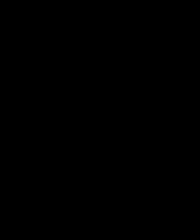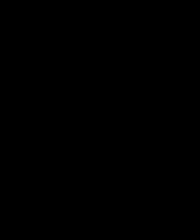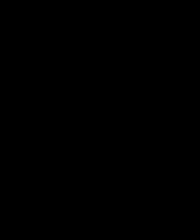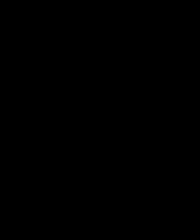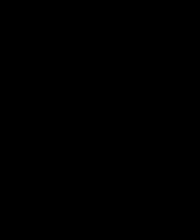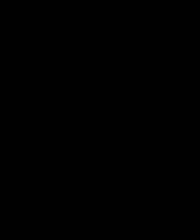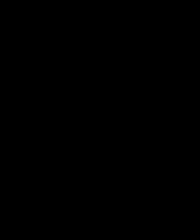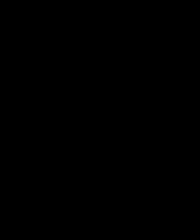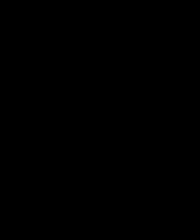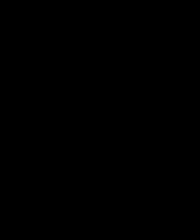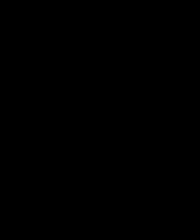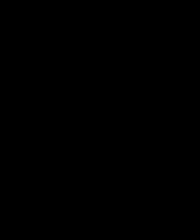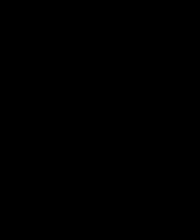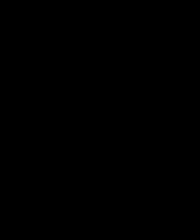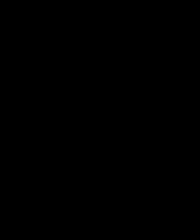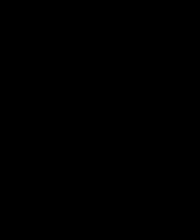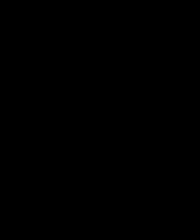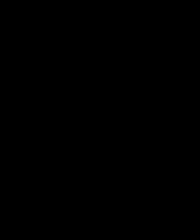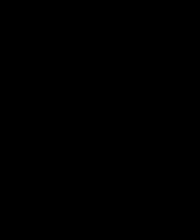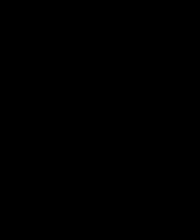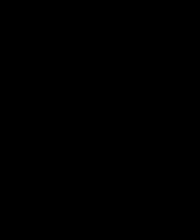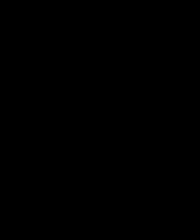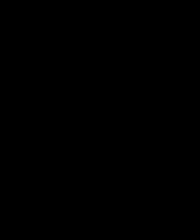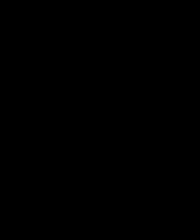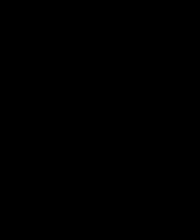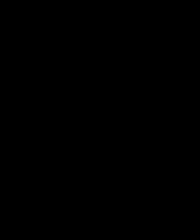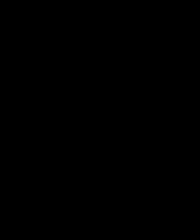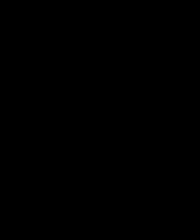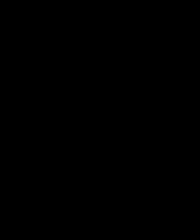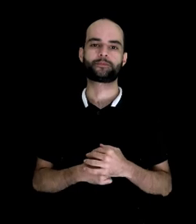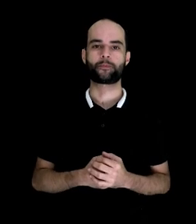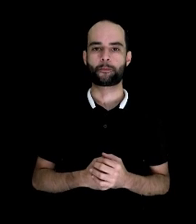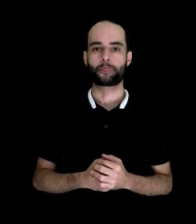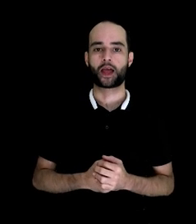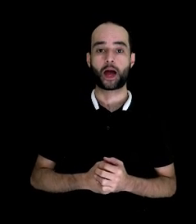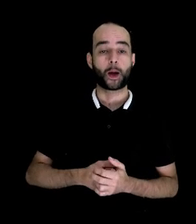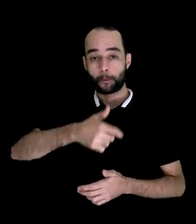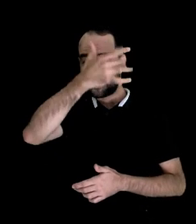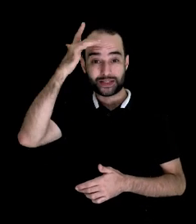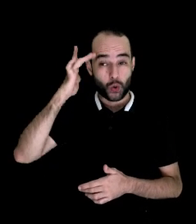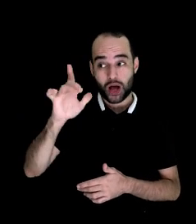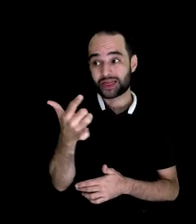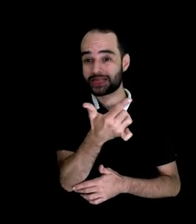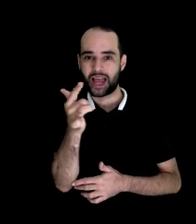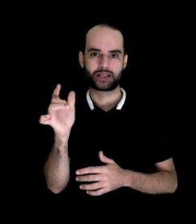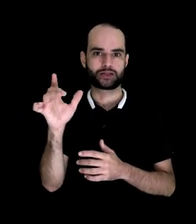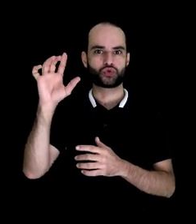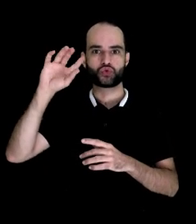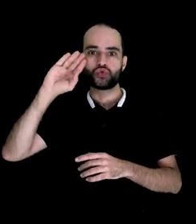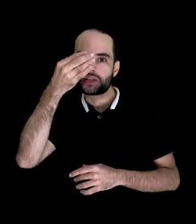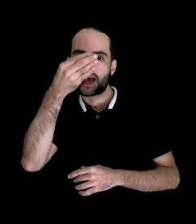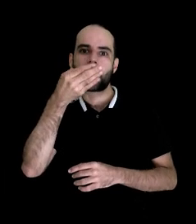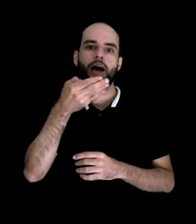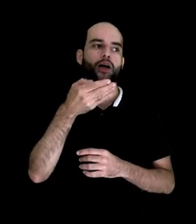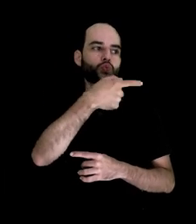Fourth slide. On the top left, in red ink, centered, it says, people with deafblindness who are not working are less